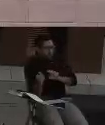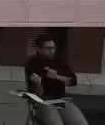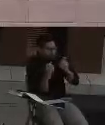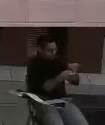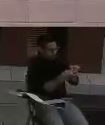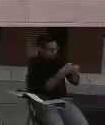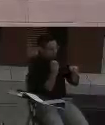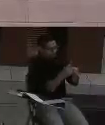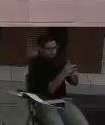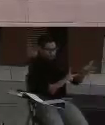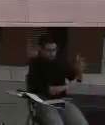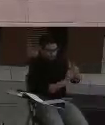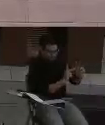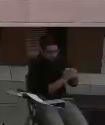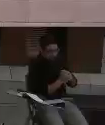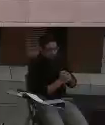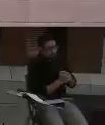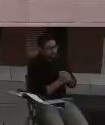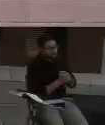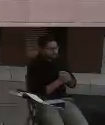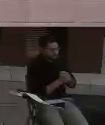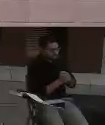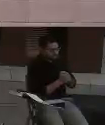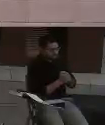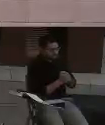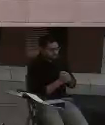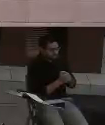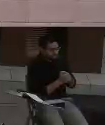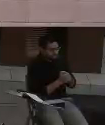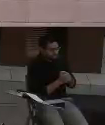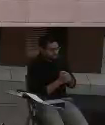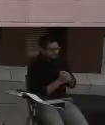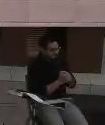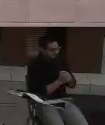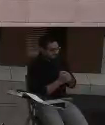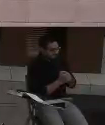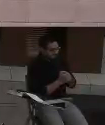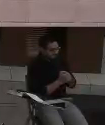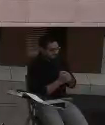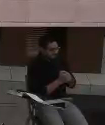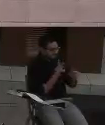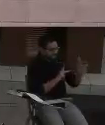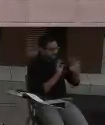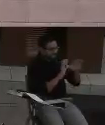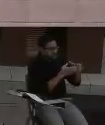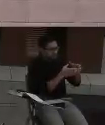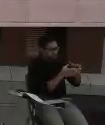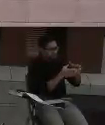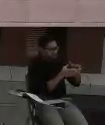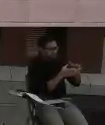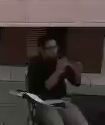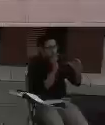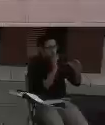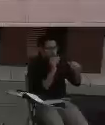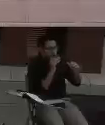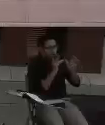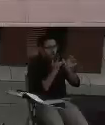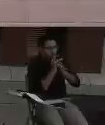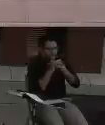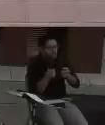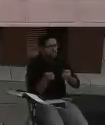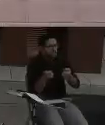facing occupation and hating their occupiers, they were hoping for this clarion charge